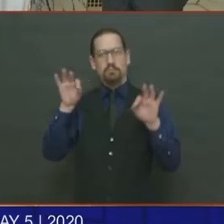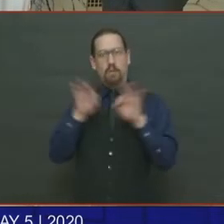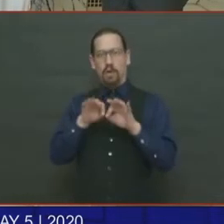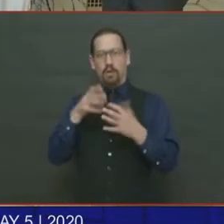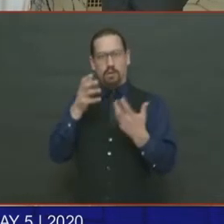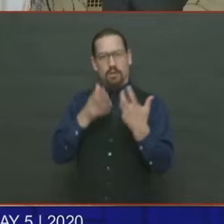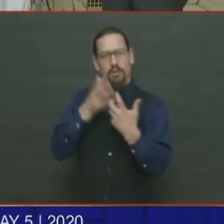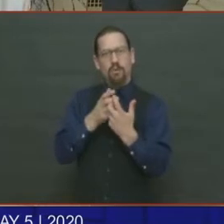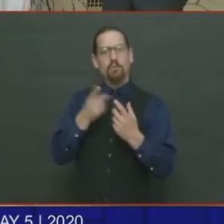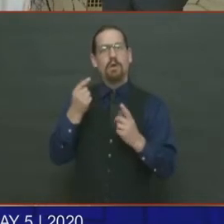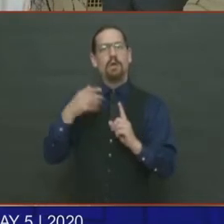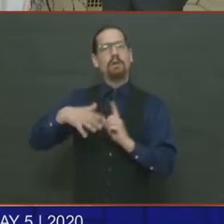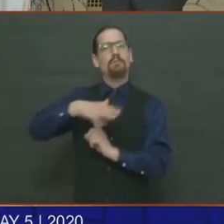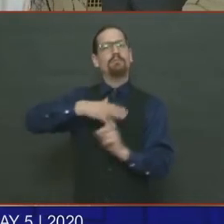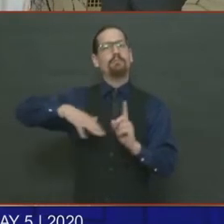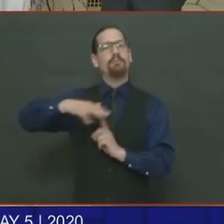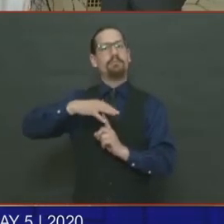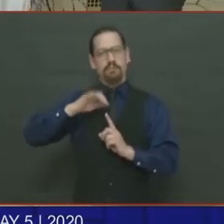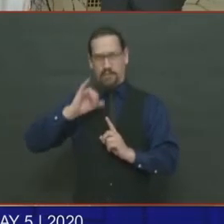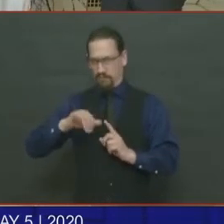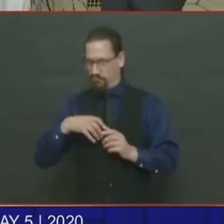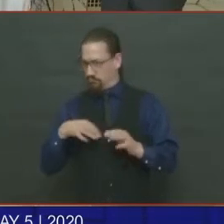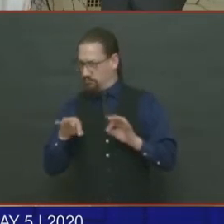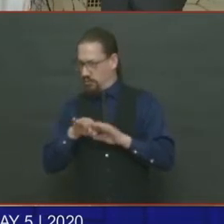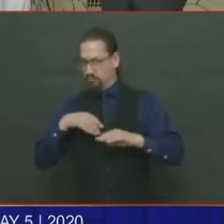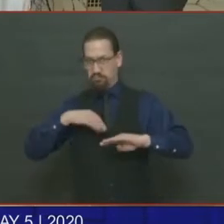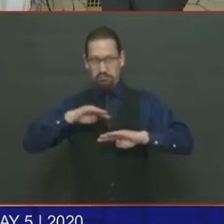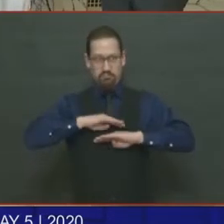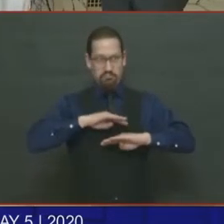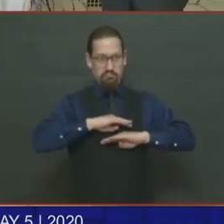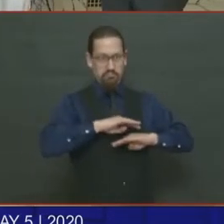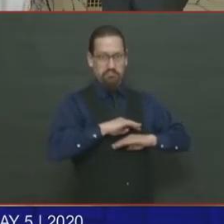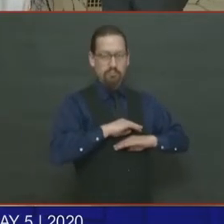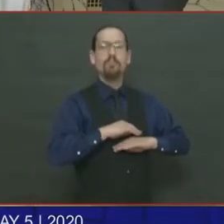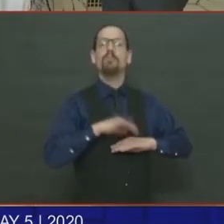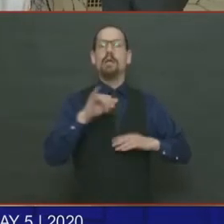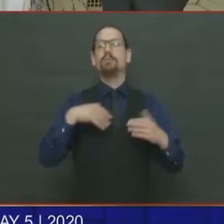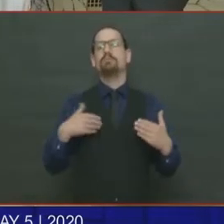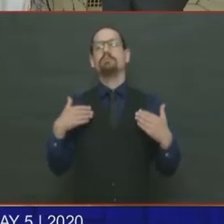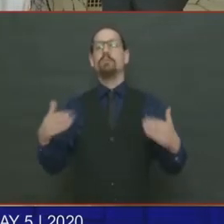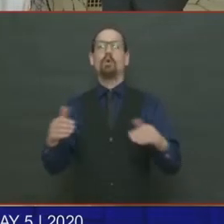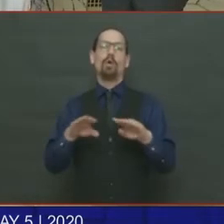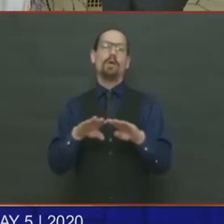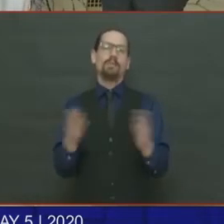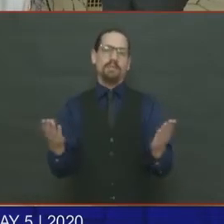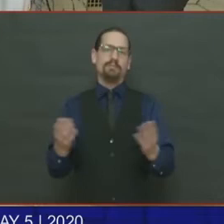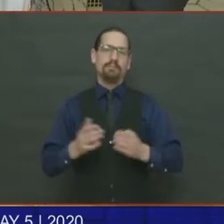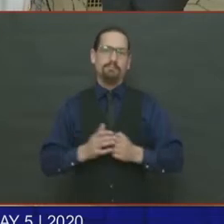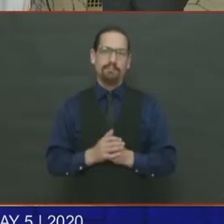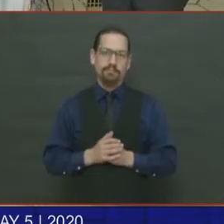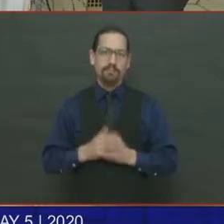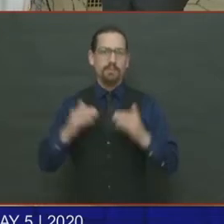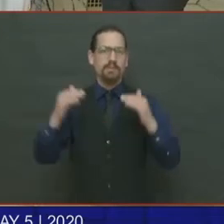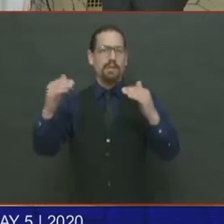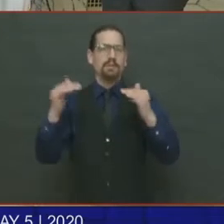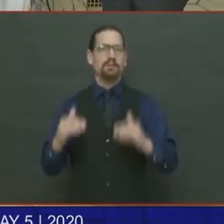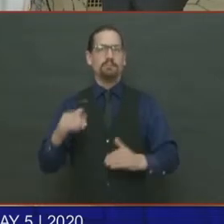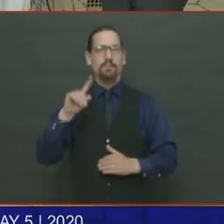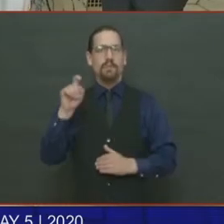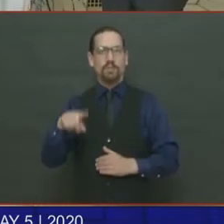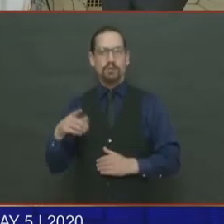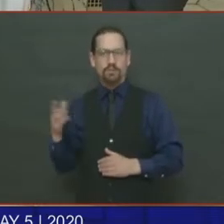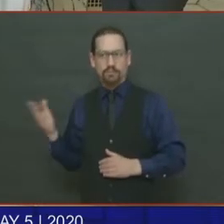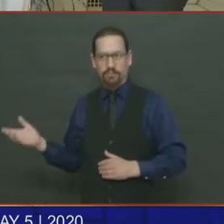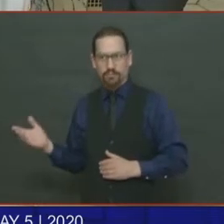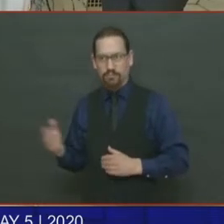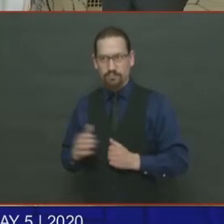won't. Alan Gabberty from WBOB asks, yesterday there were reports of a helicopter hovering over